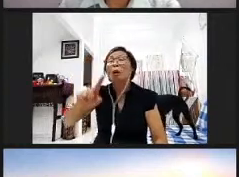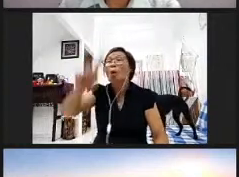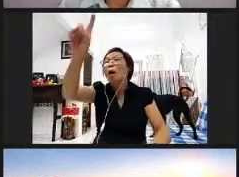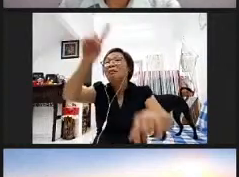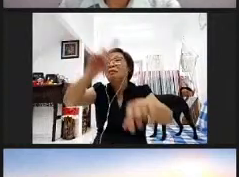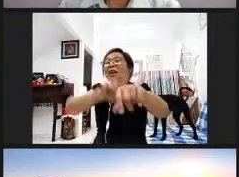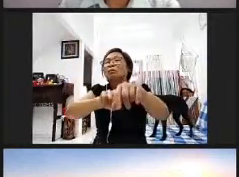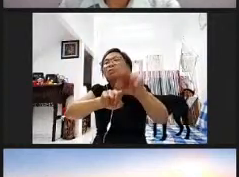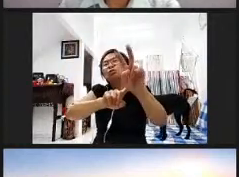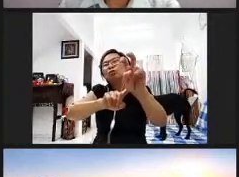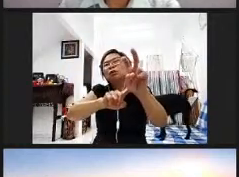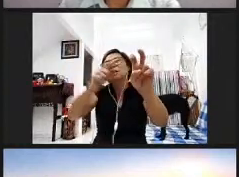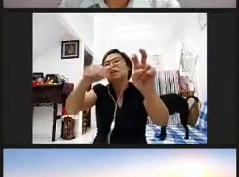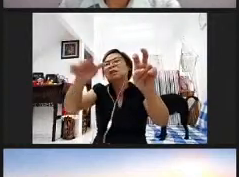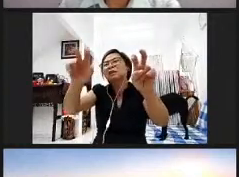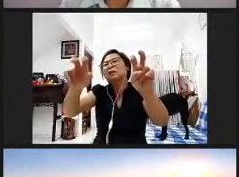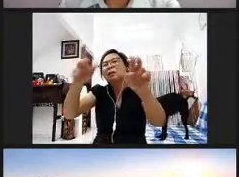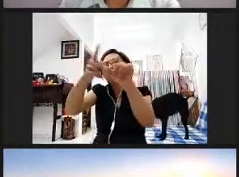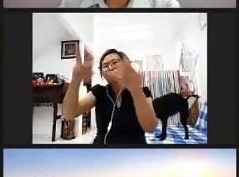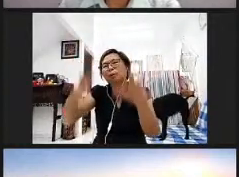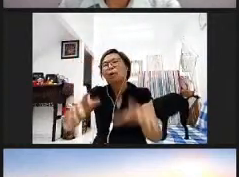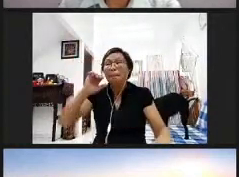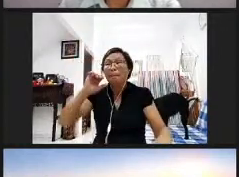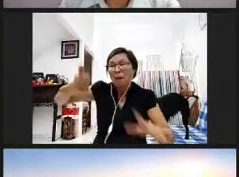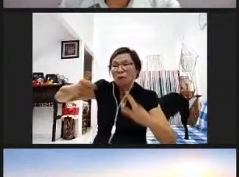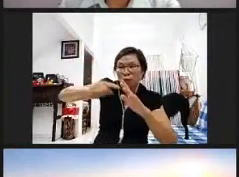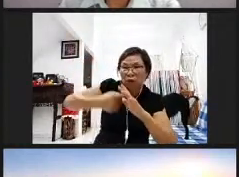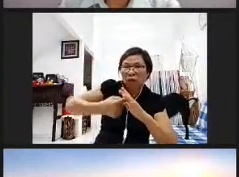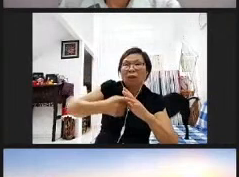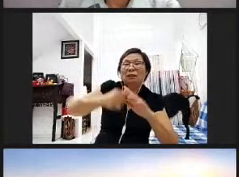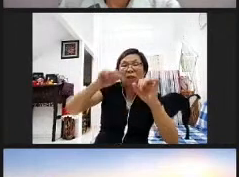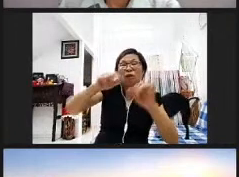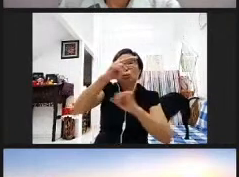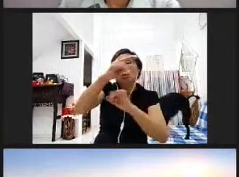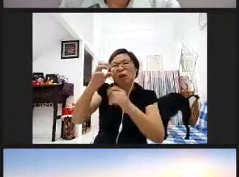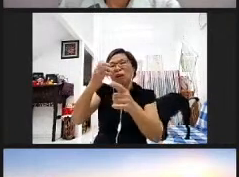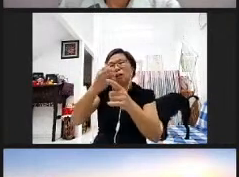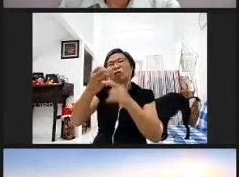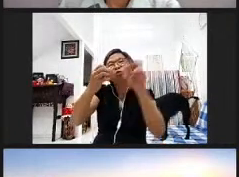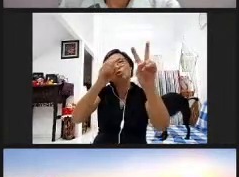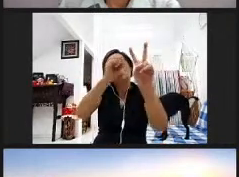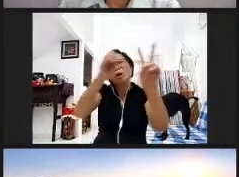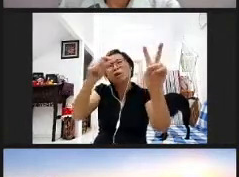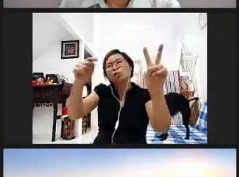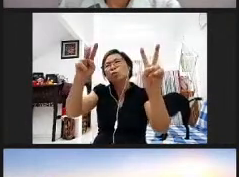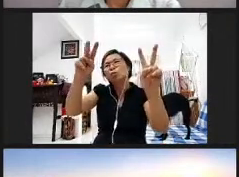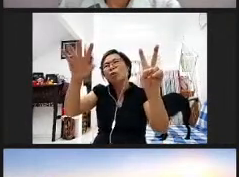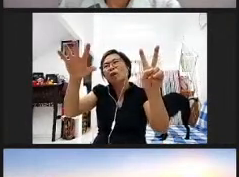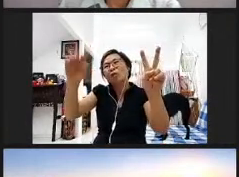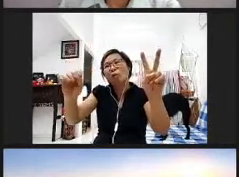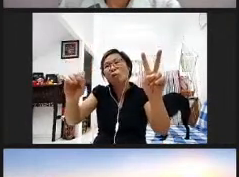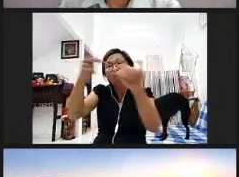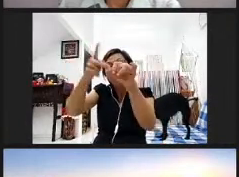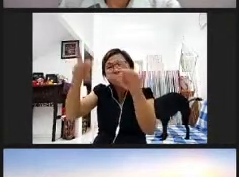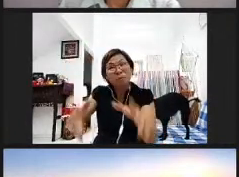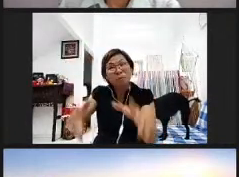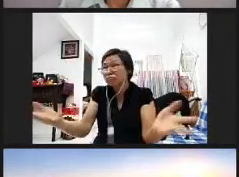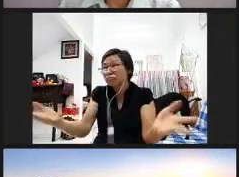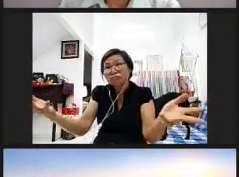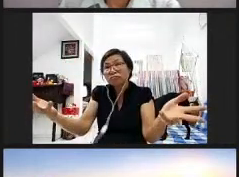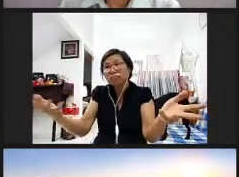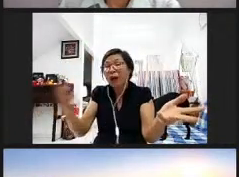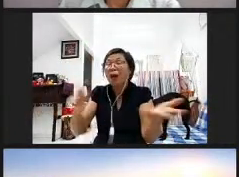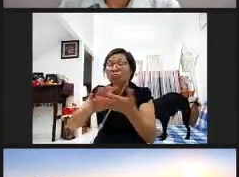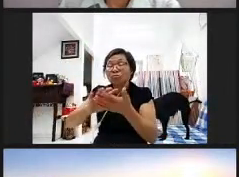Zoom. In fact, tomorrow I'm starting the Mindful Gym program, and we can take 200 to 250 participants. There's something that I've